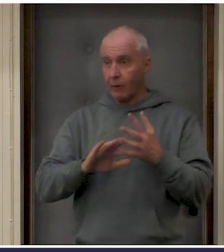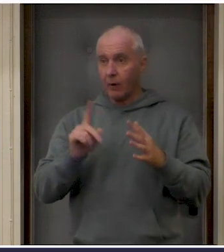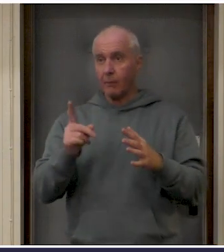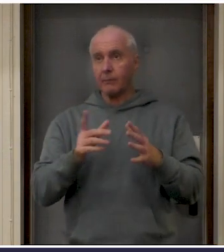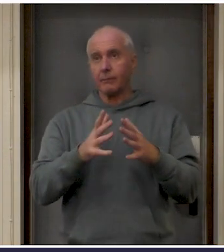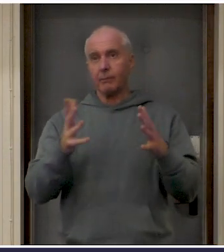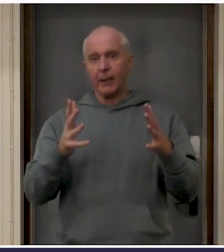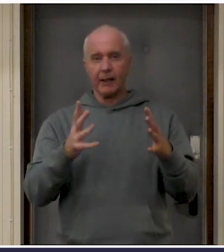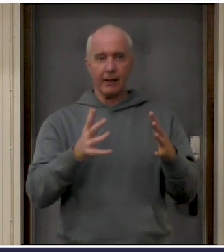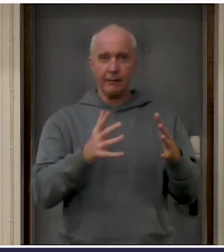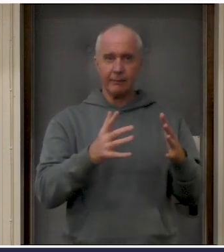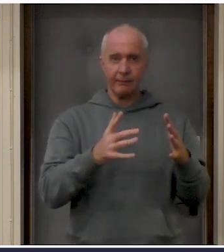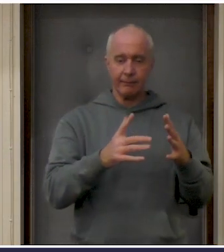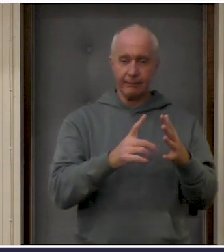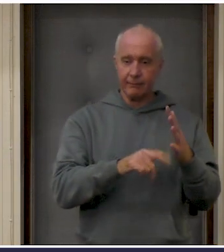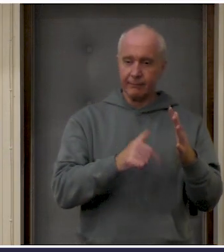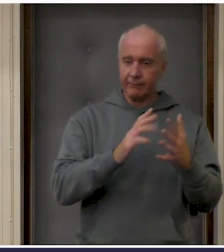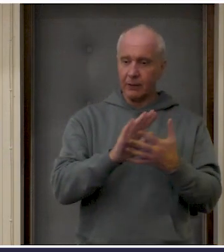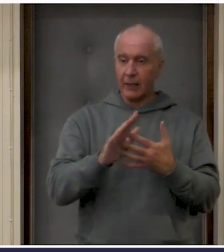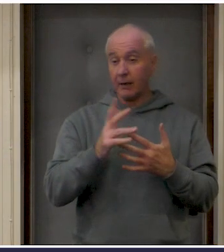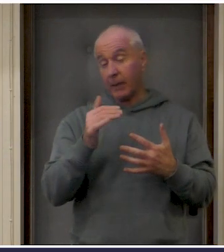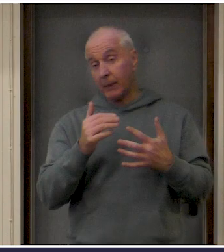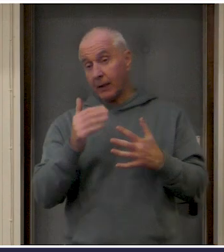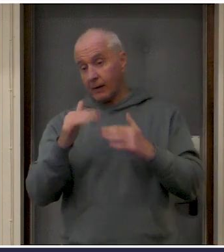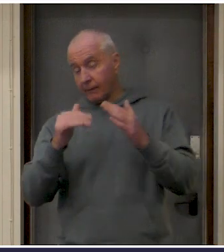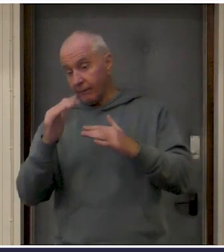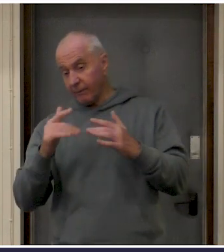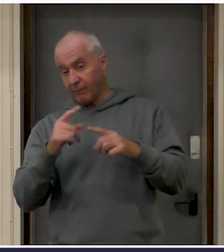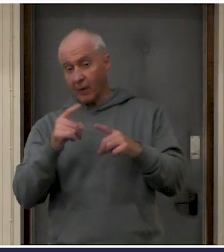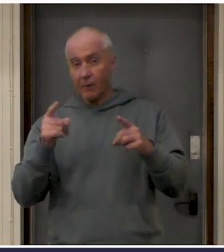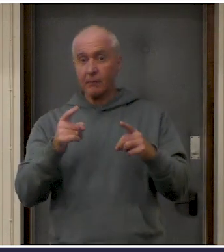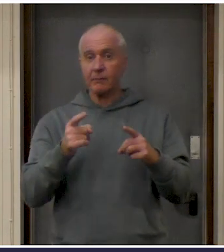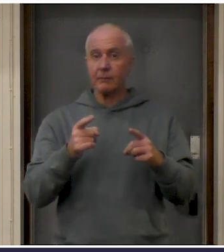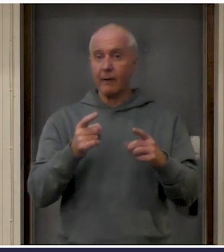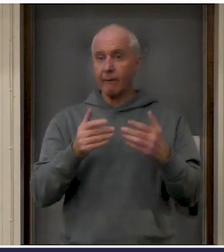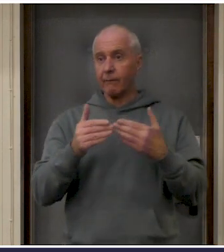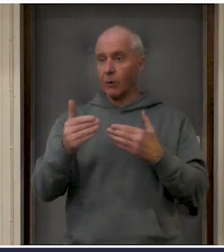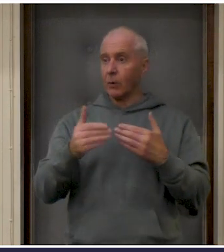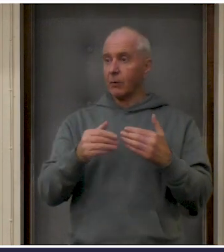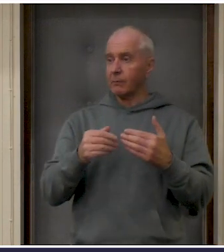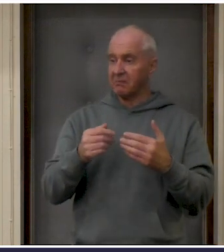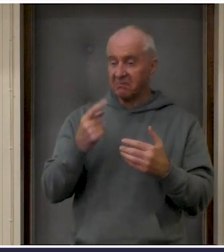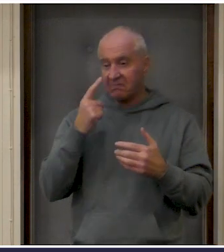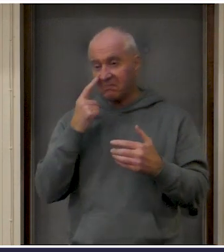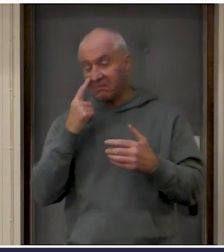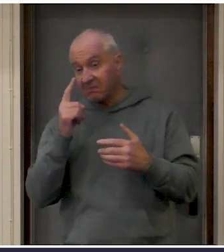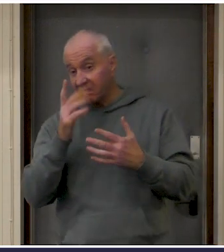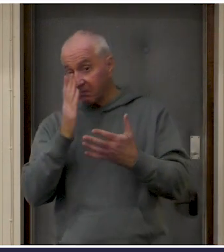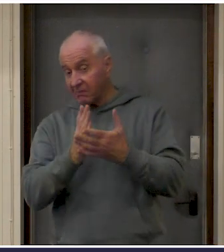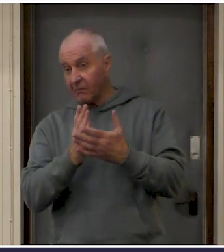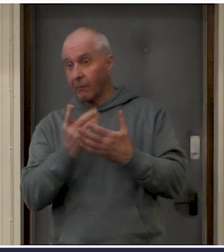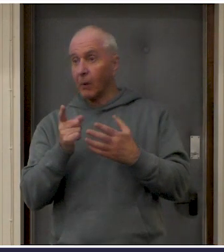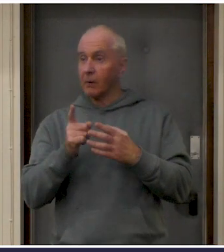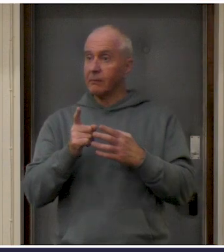tech. They may well build quite a lot of units. I hold a lot of healthy skepticism that they'll be as